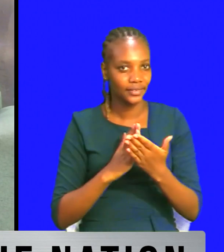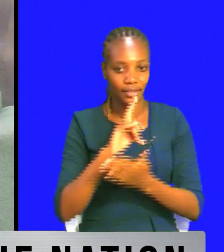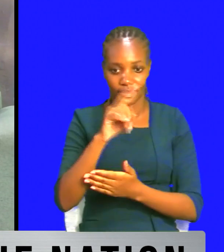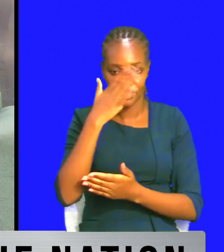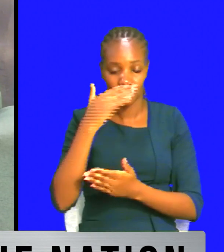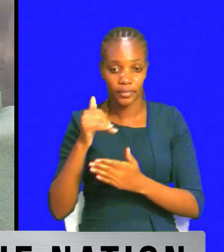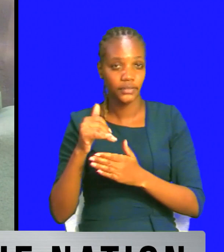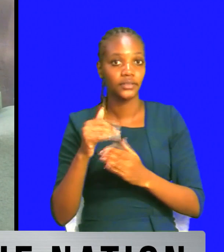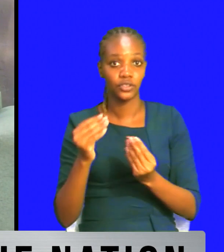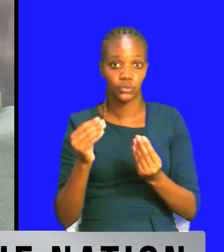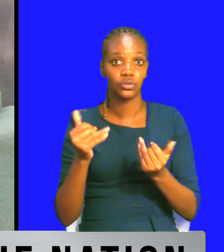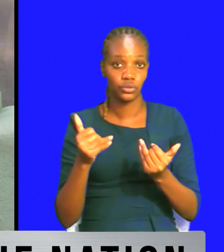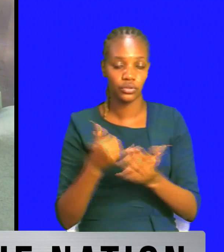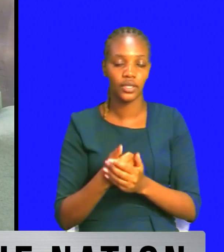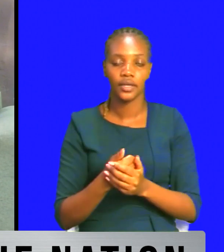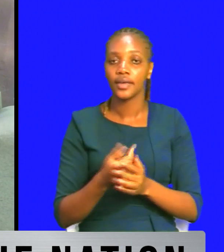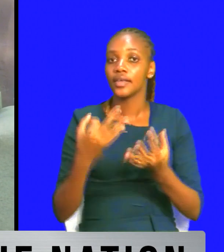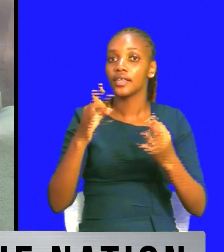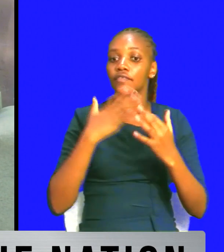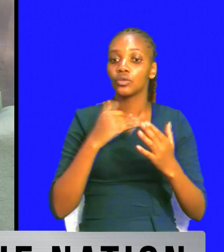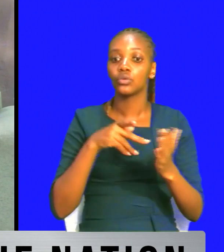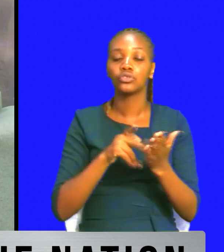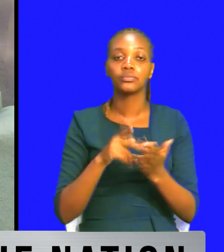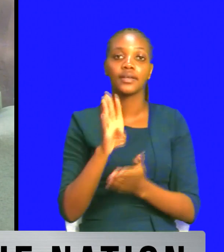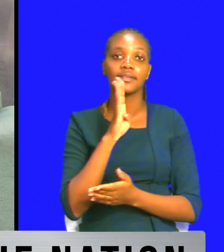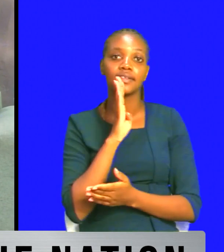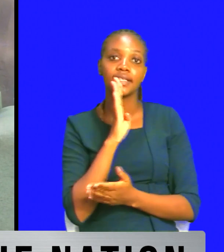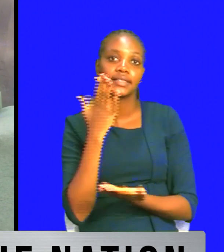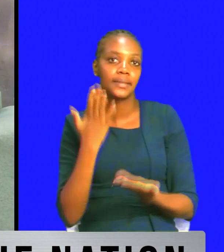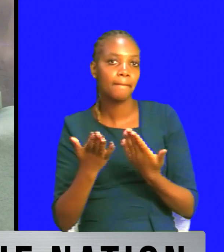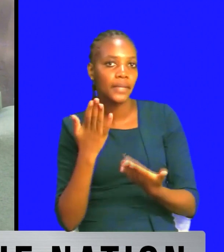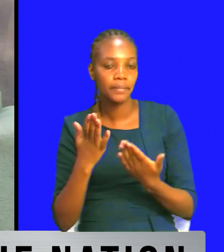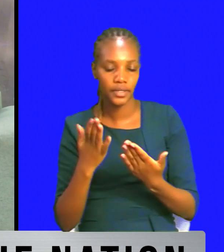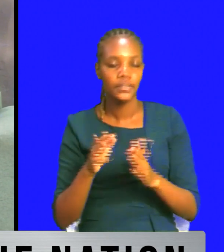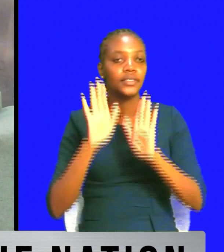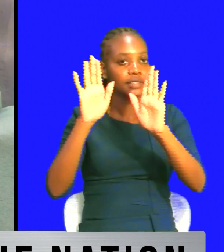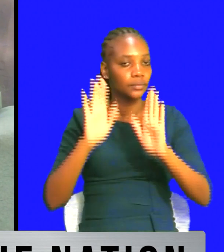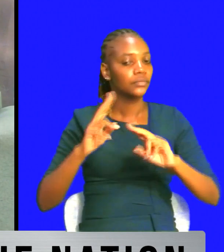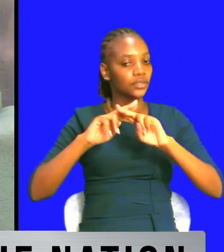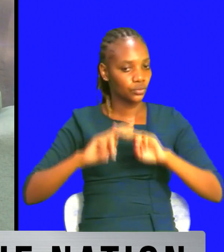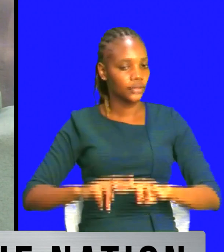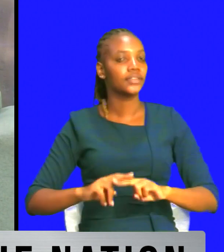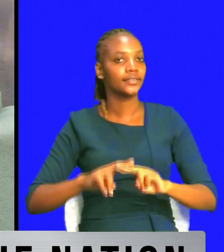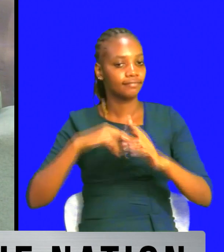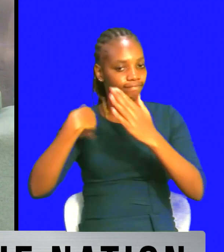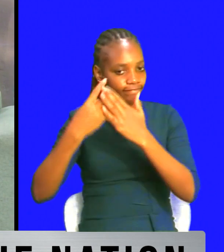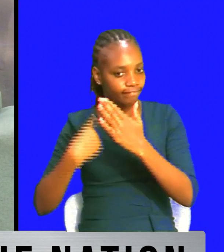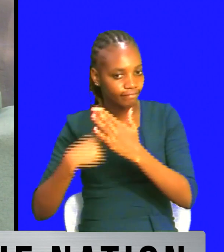to deal with the questions that you're facing. If you want to pay this debt, maybe there is need to now sit down and